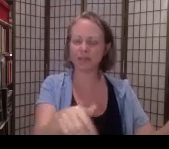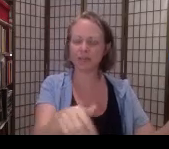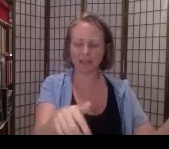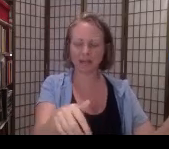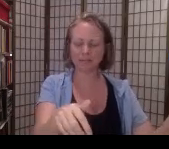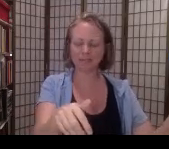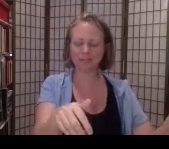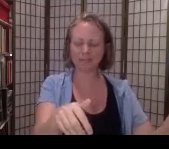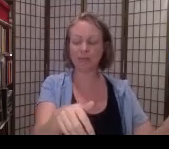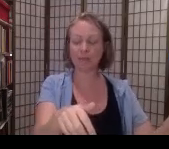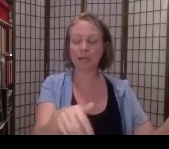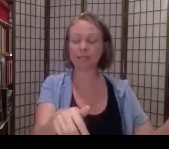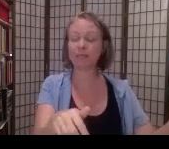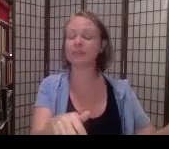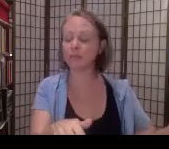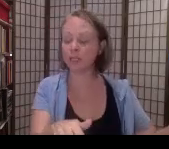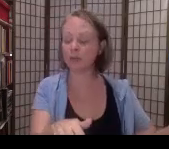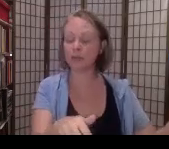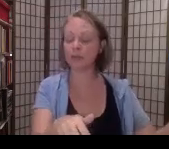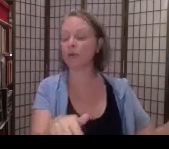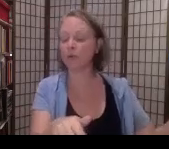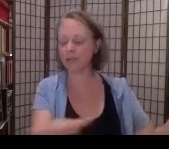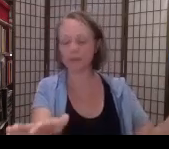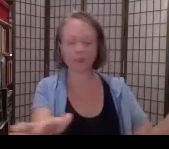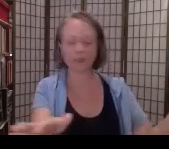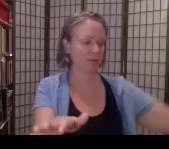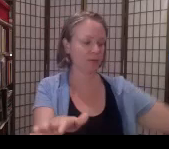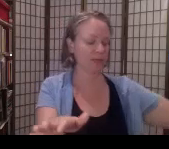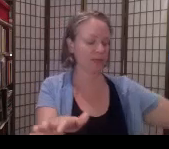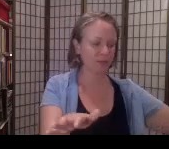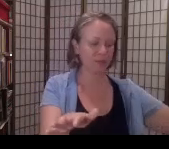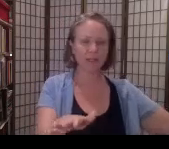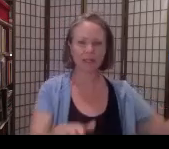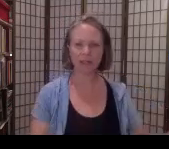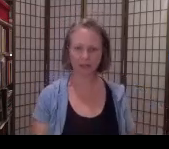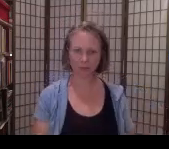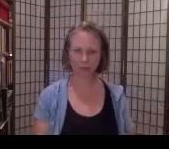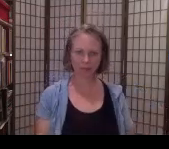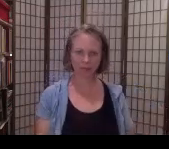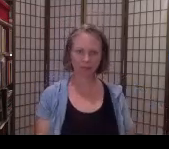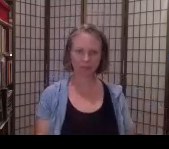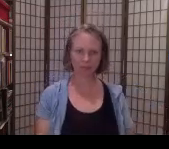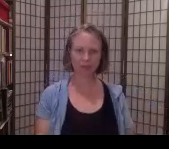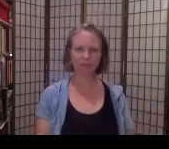something, like on the precipice, like looking over, like, oh, we could go this way or we could go this way.